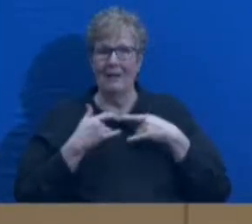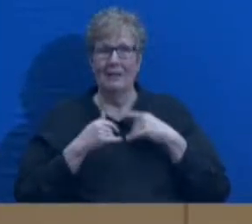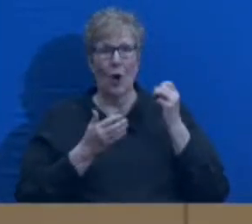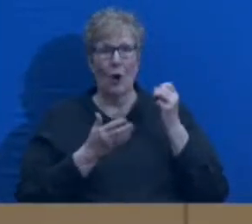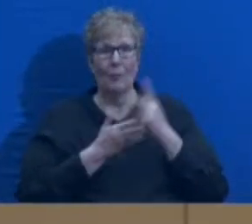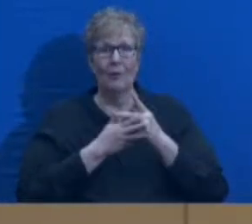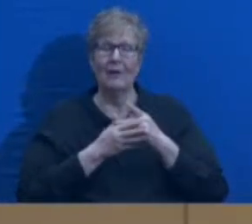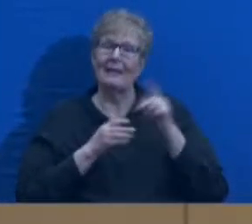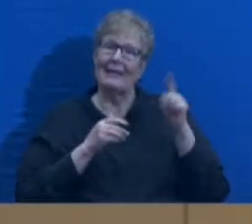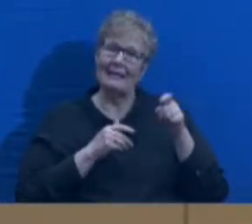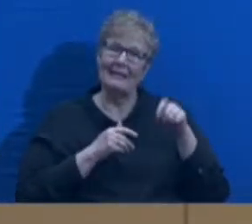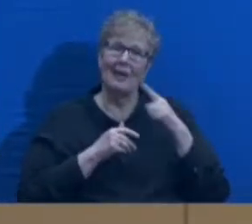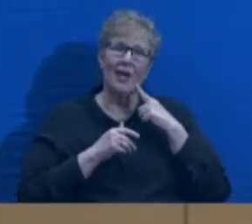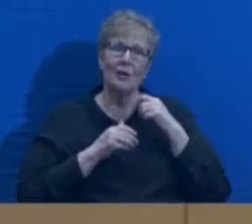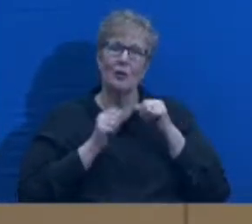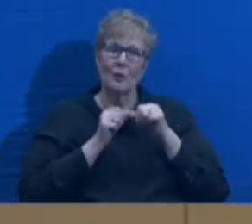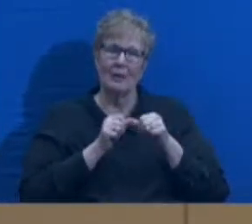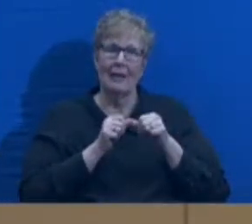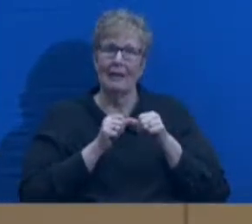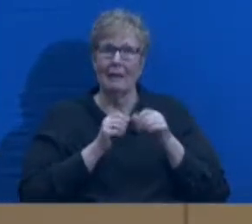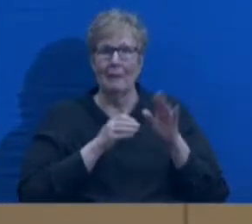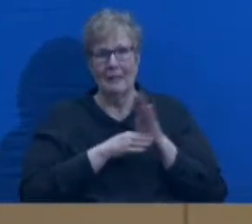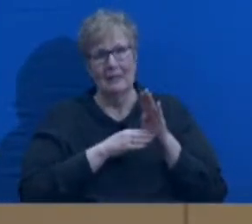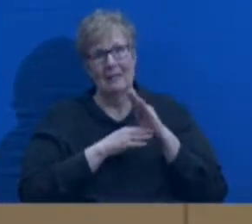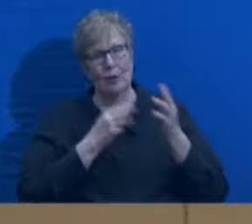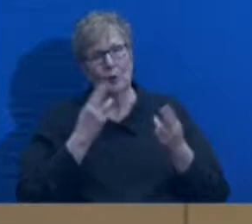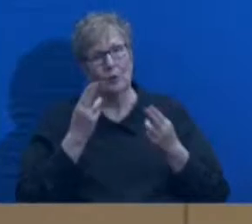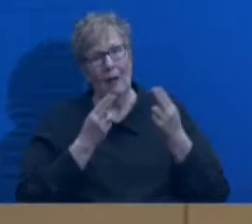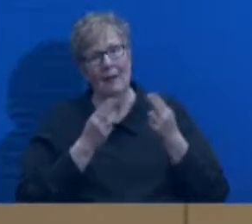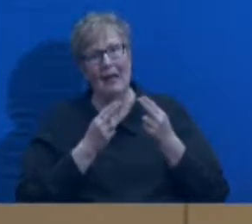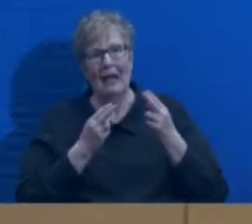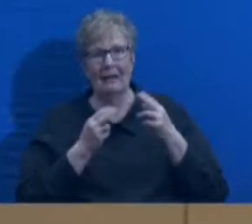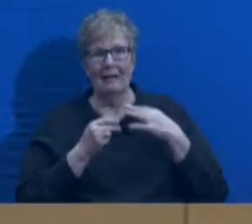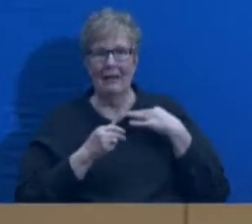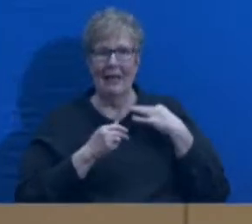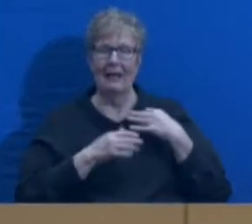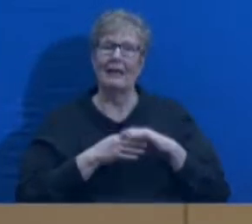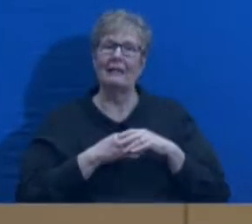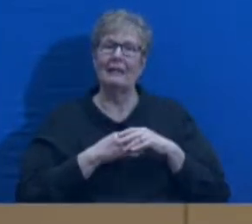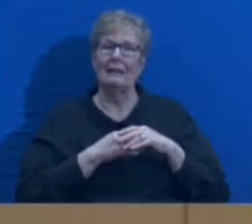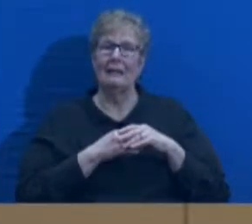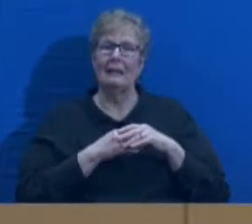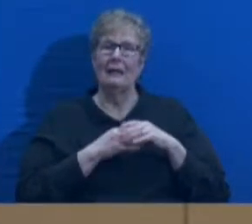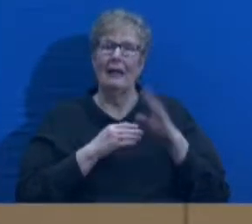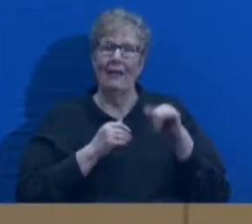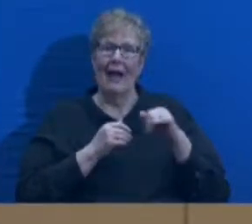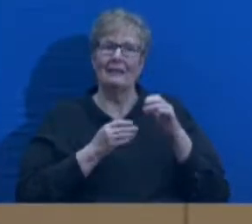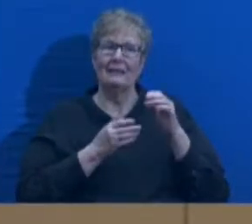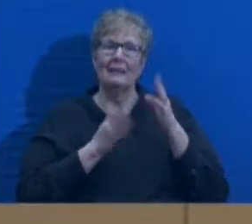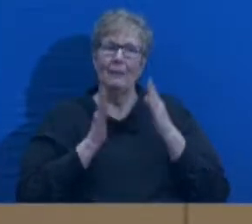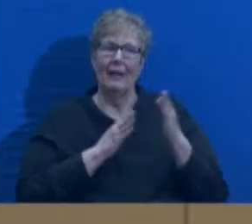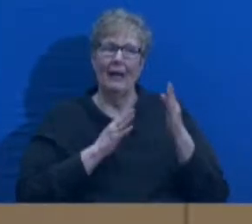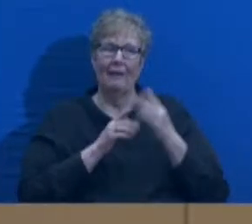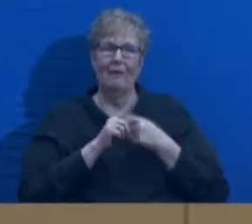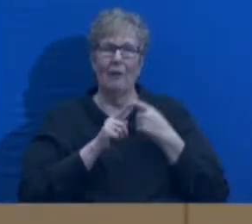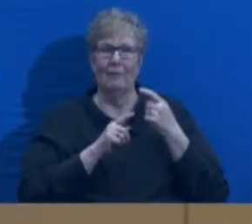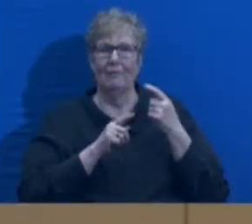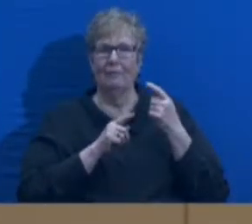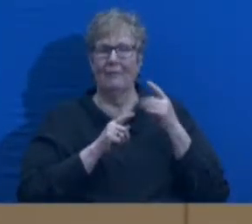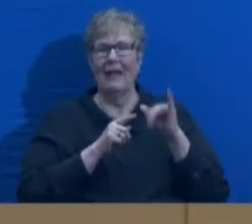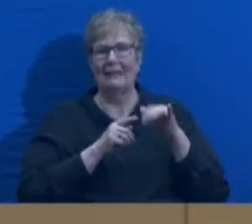to conduct the business to nominate a candidate. That is written into the plan that has been approved by those individuals I mentioned